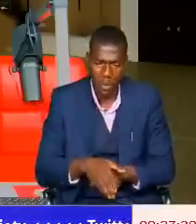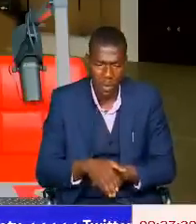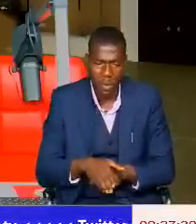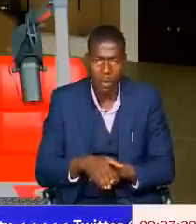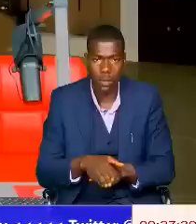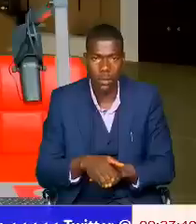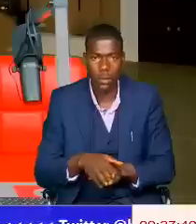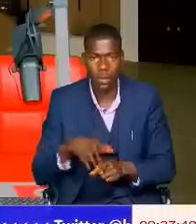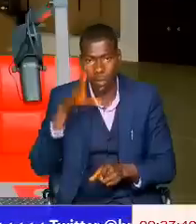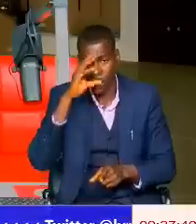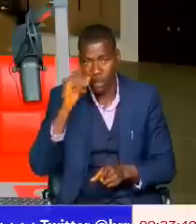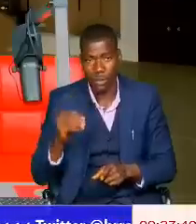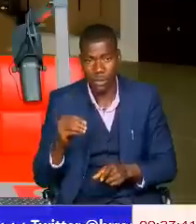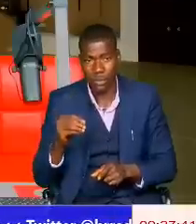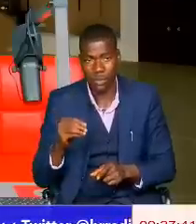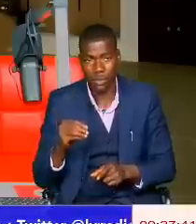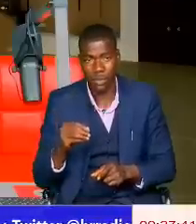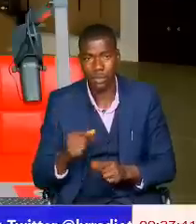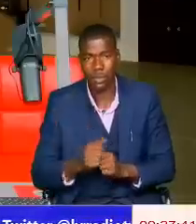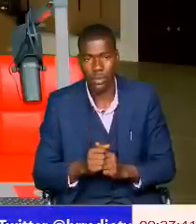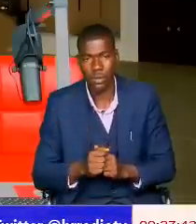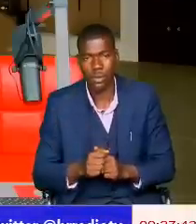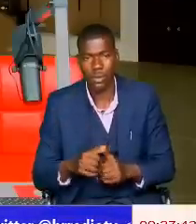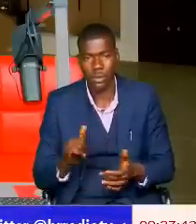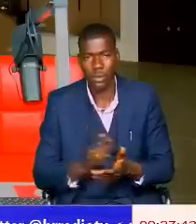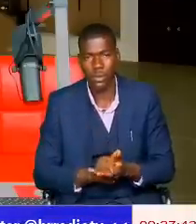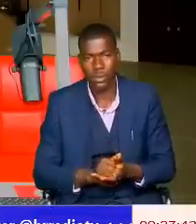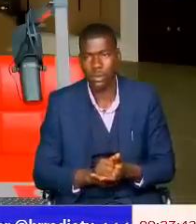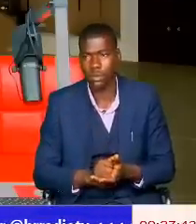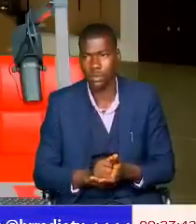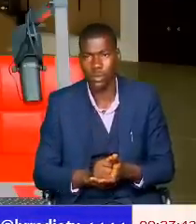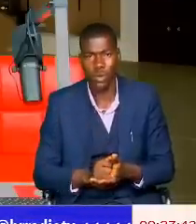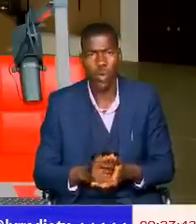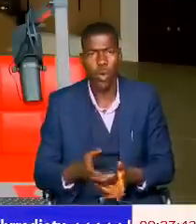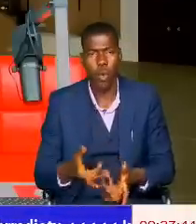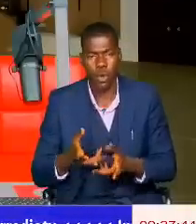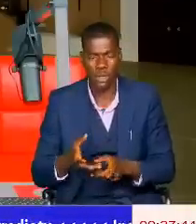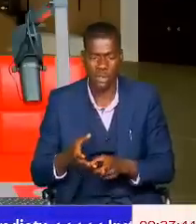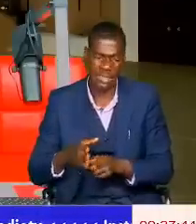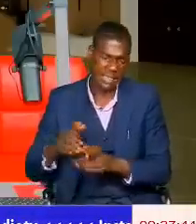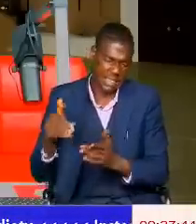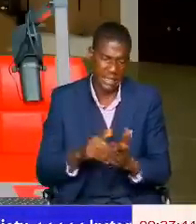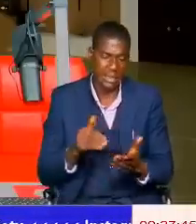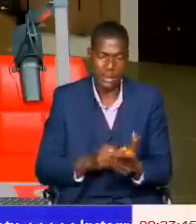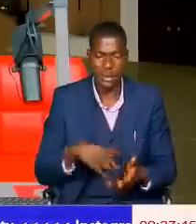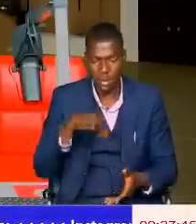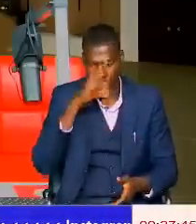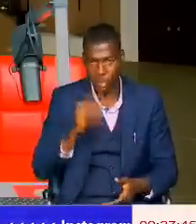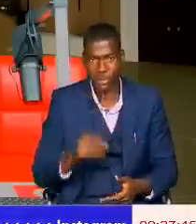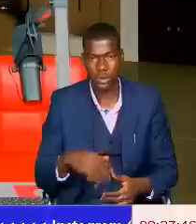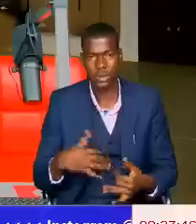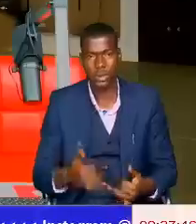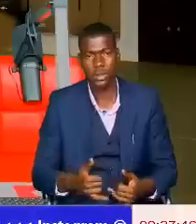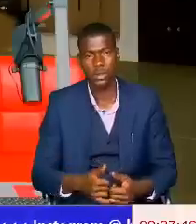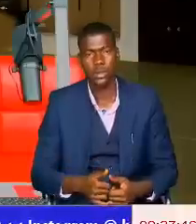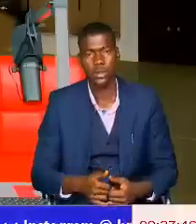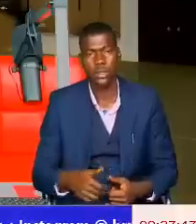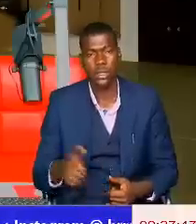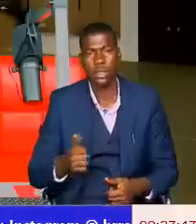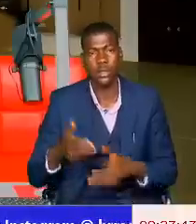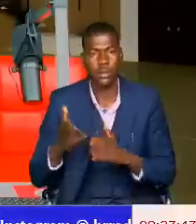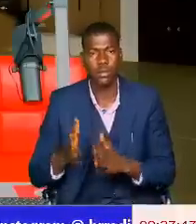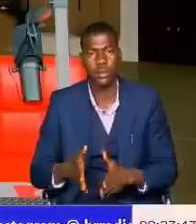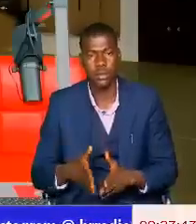work. That is, make a no blame Sergeant Emmanuel. Say their juju don't they work. Anybody waiting around me goes, no,